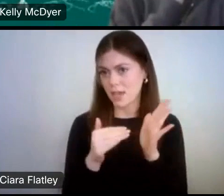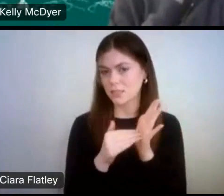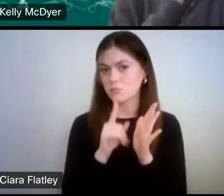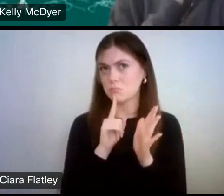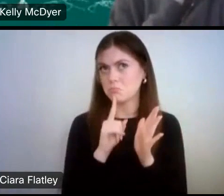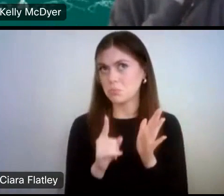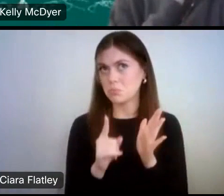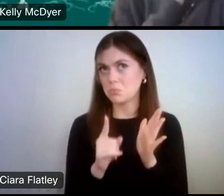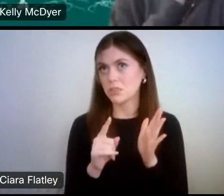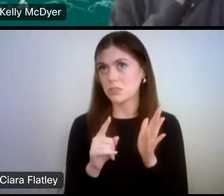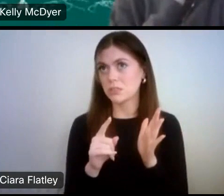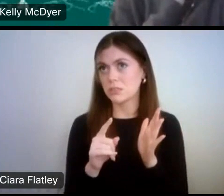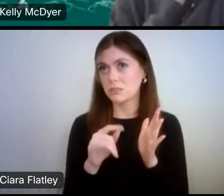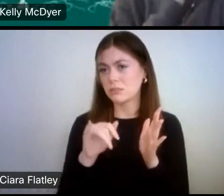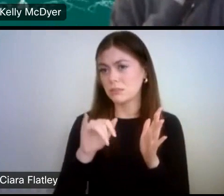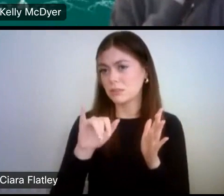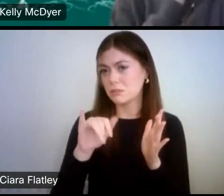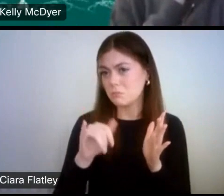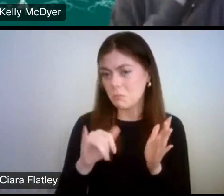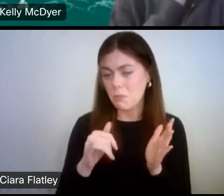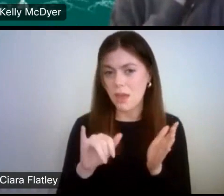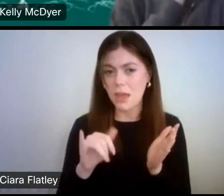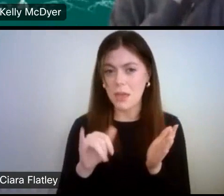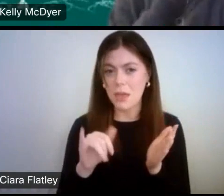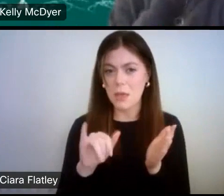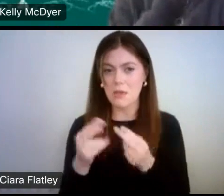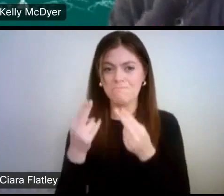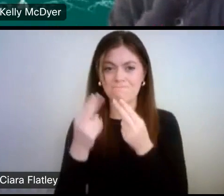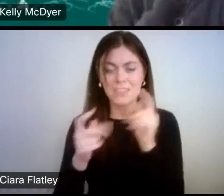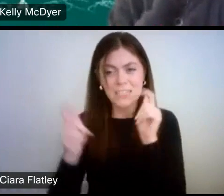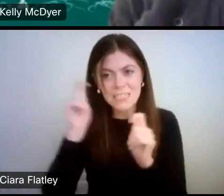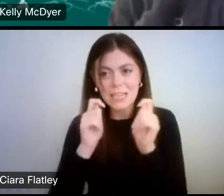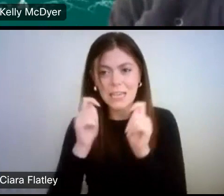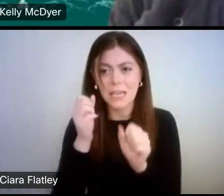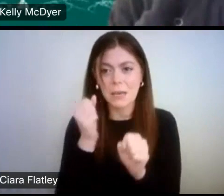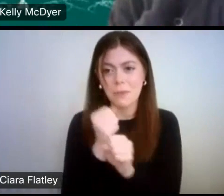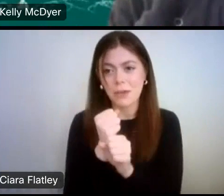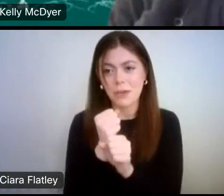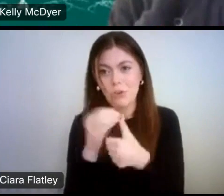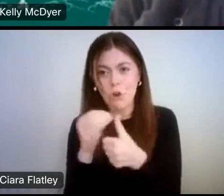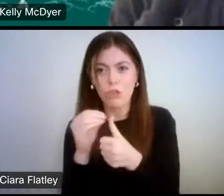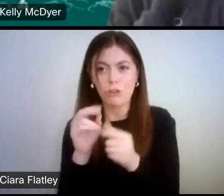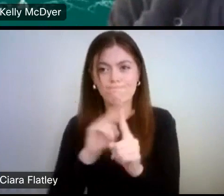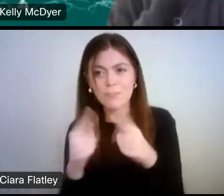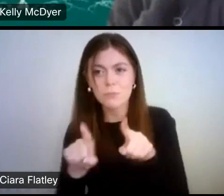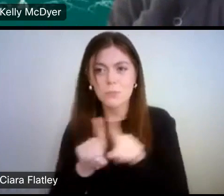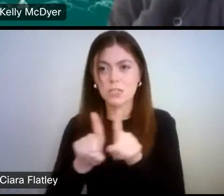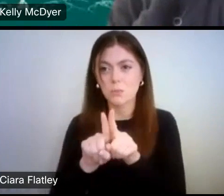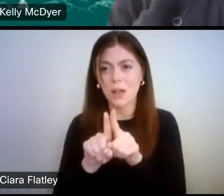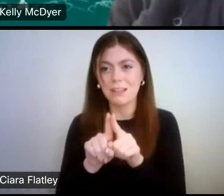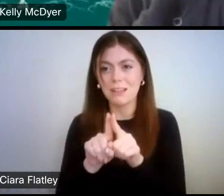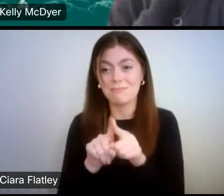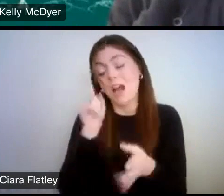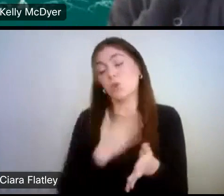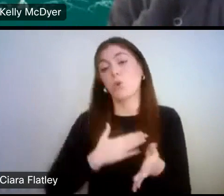But maybe if there's some kind of other considerations, we'll take that away. Apologies, I don't have a clear